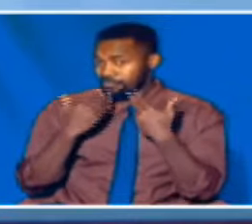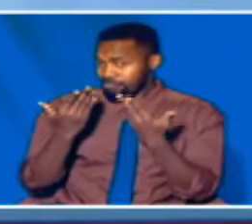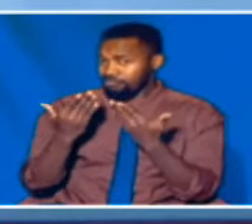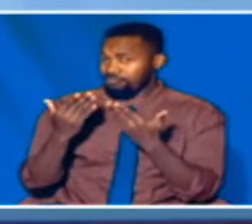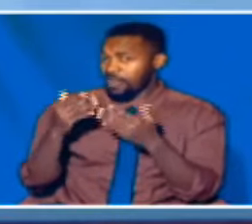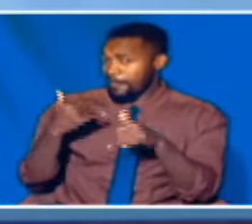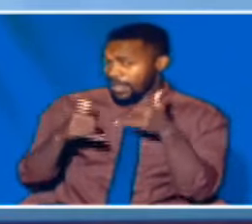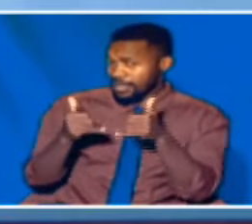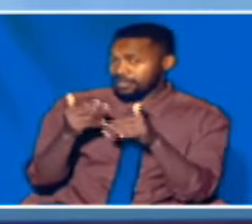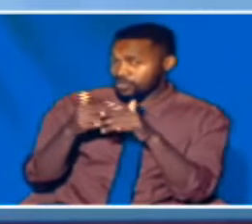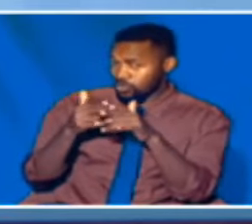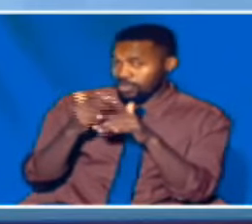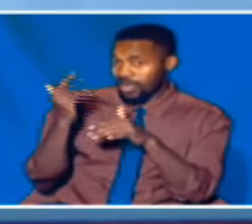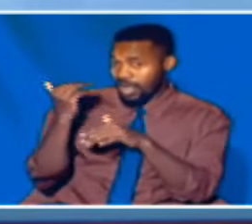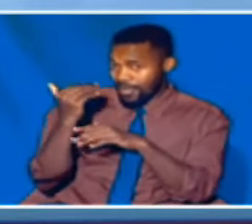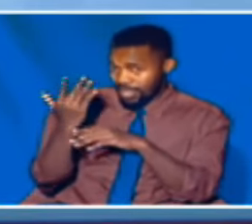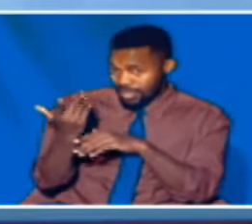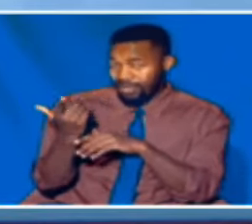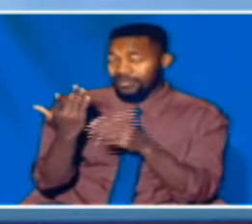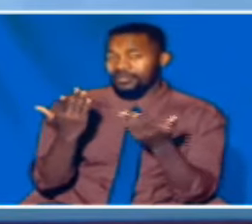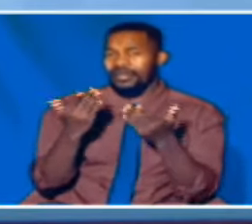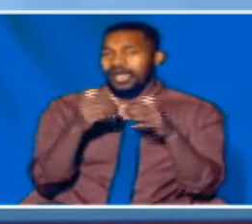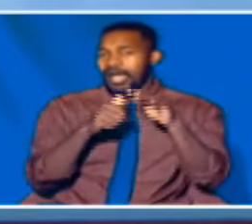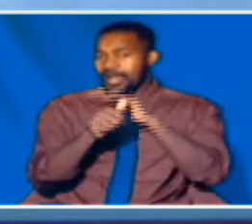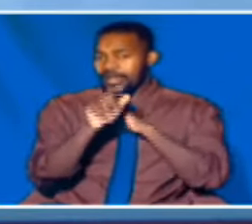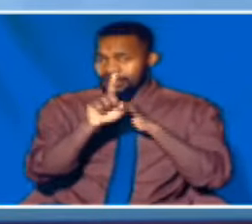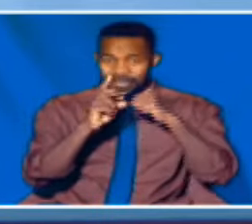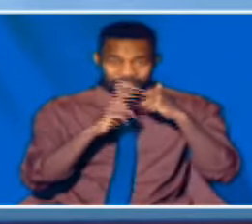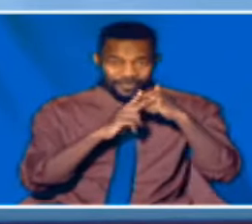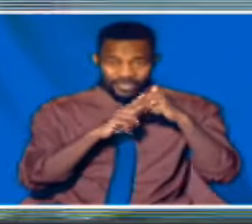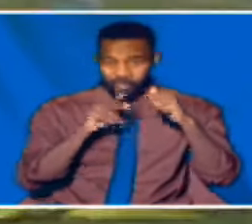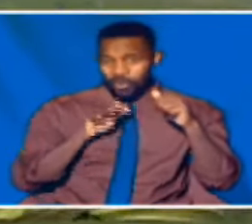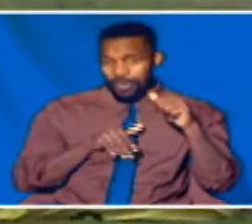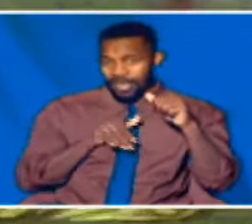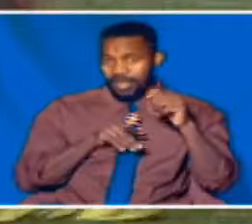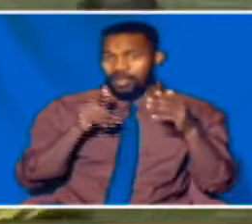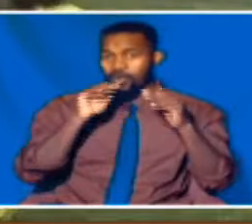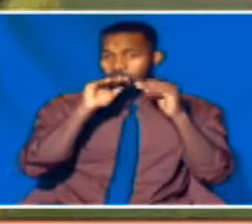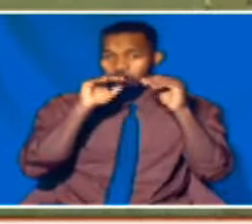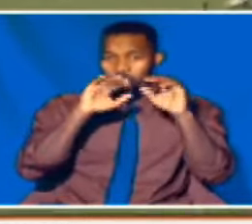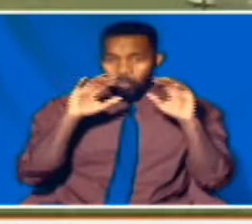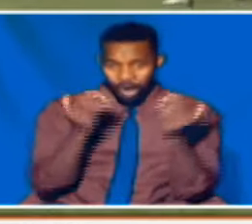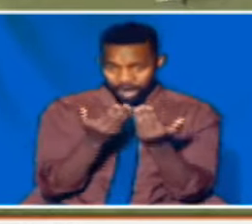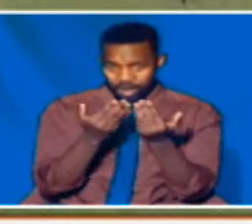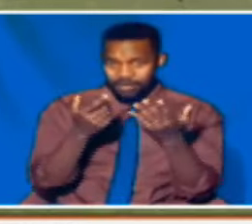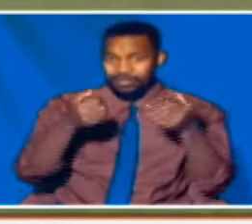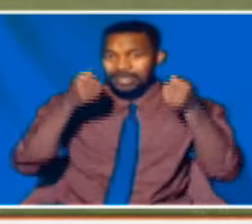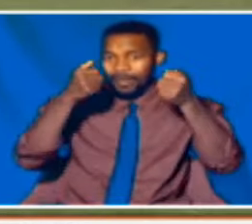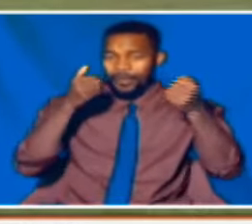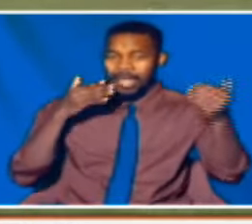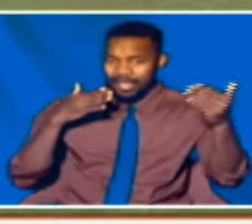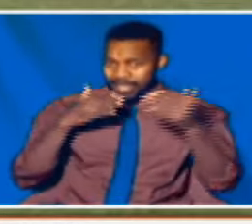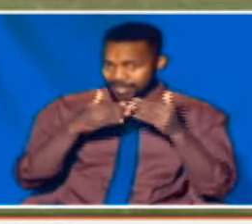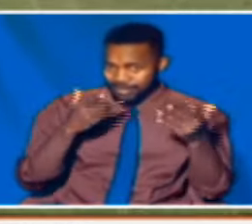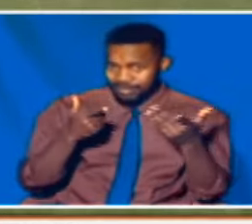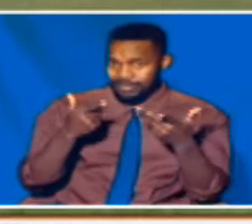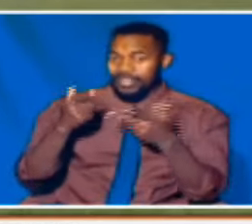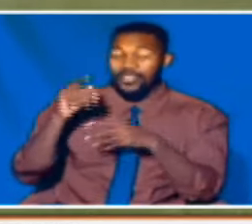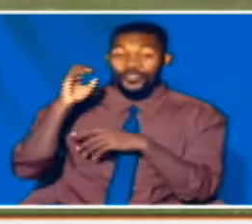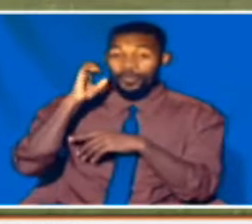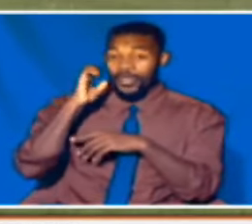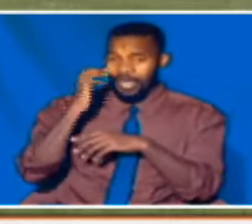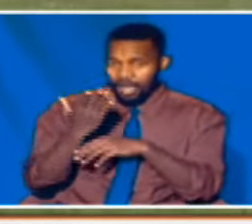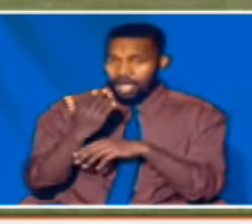And like of the third FIFA Under 17 Women's World Cup qualifier against Ethiopia. The Kenyan girls held their